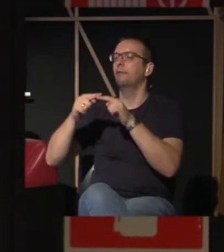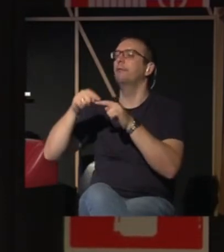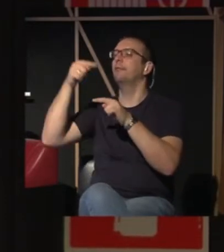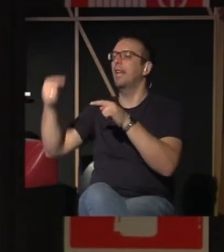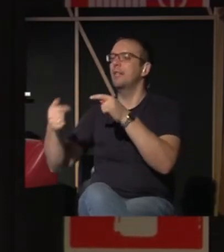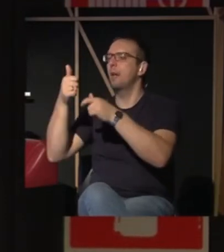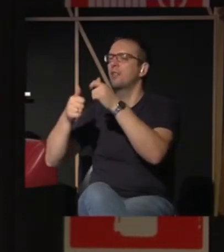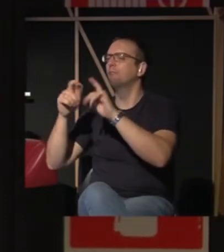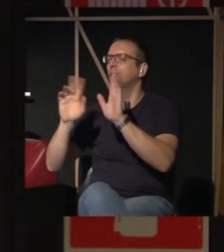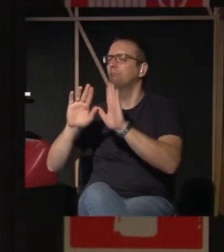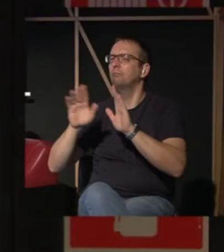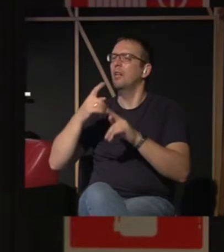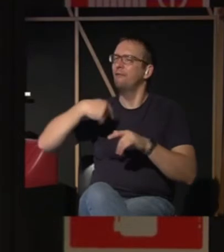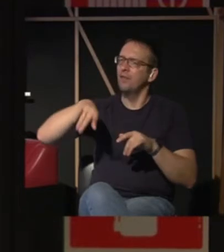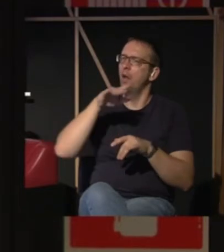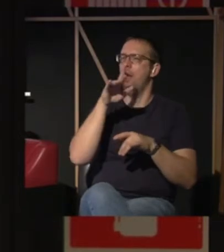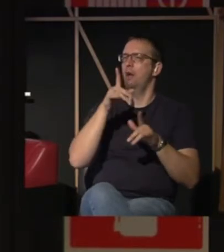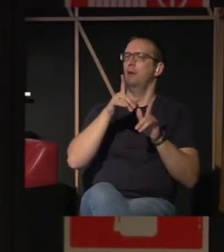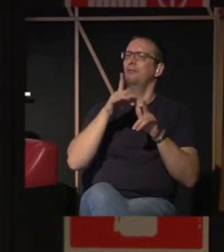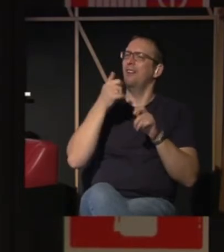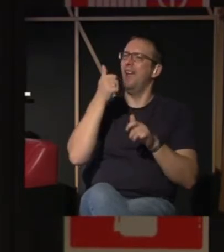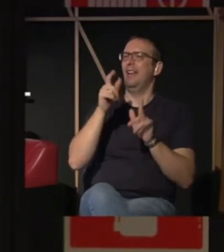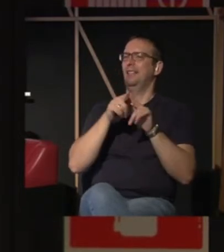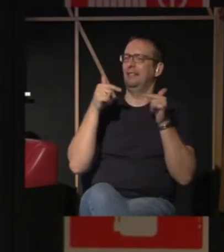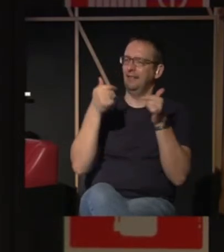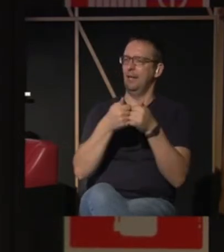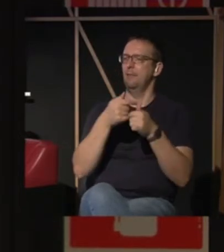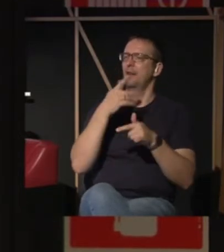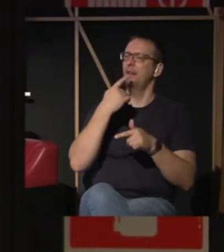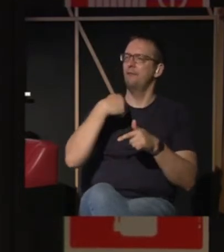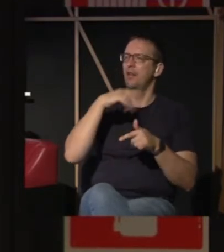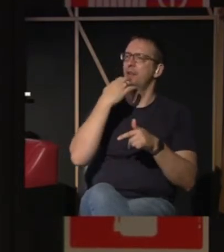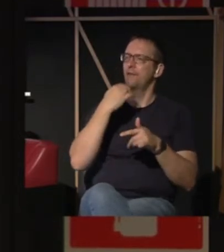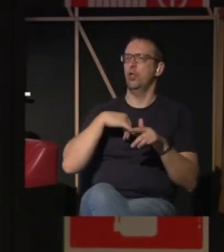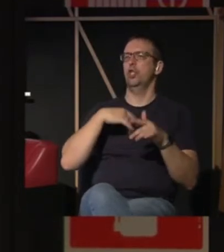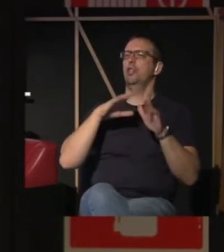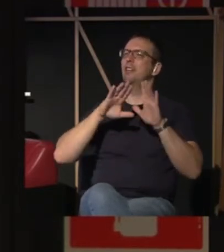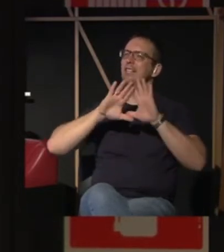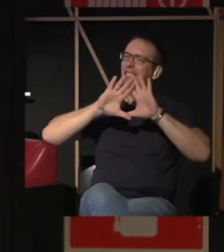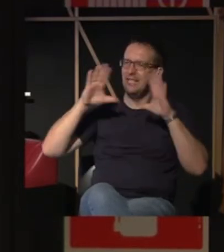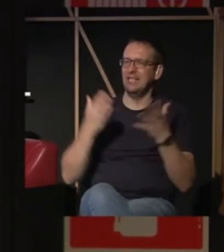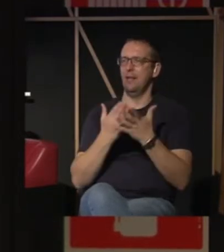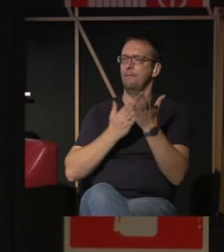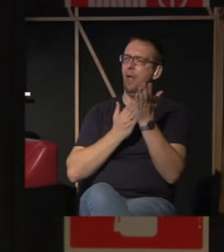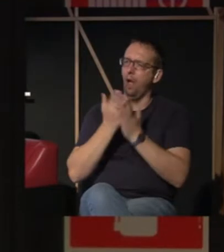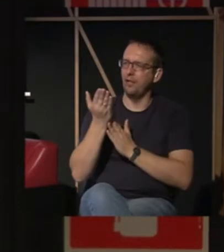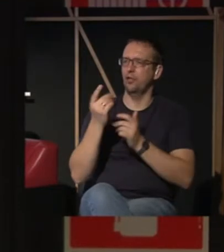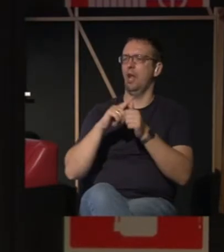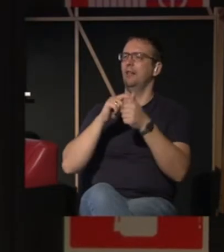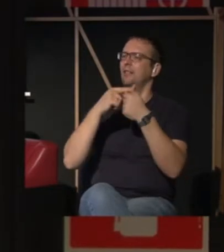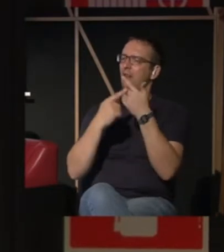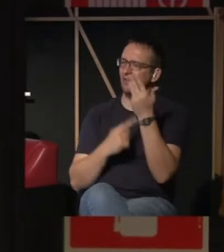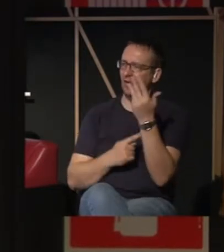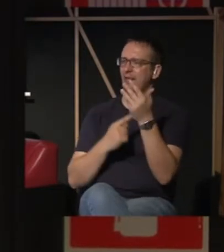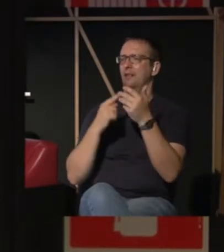our successes and aiming for more. We are not satisfied with what we have done. We know that there's still a lot of road to